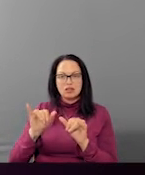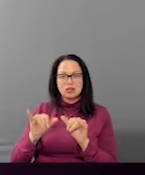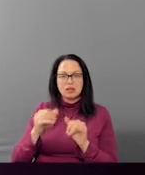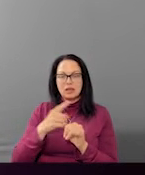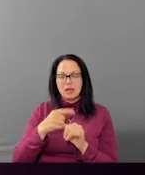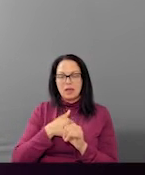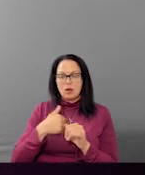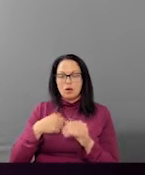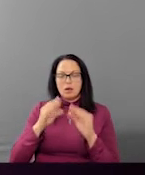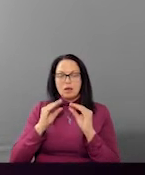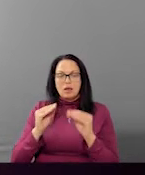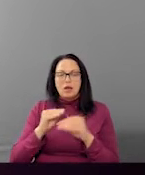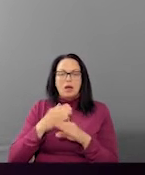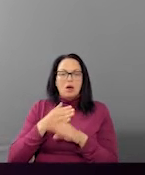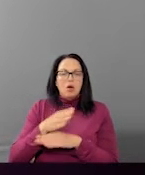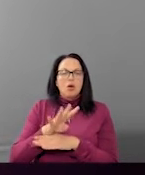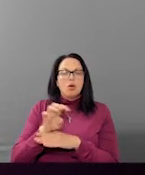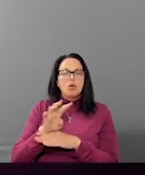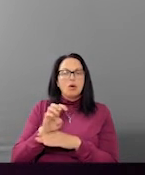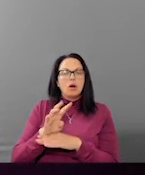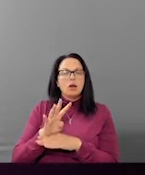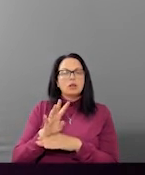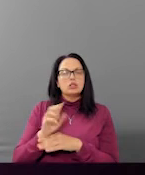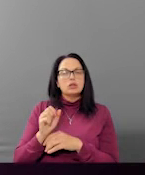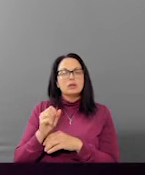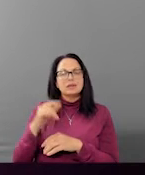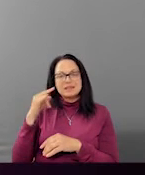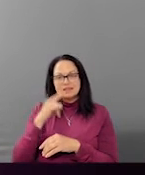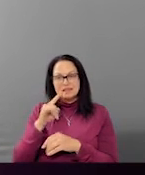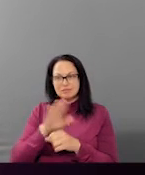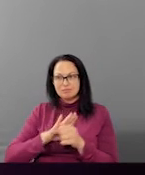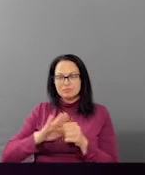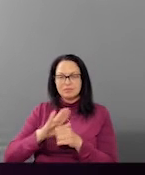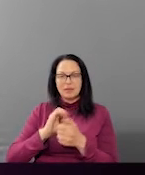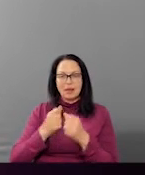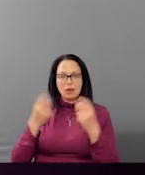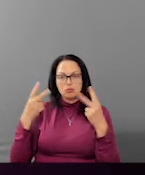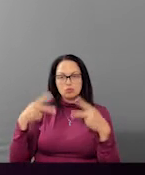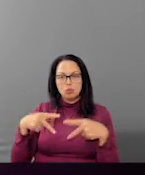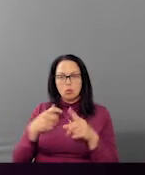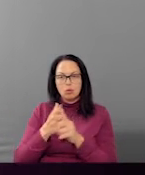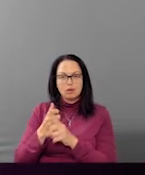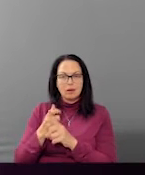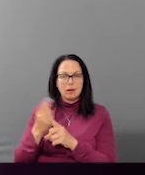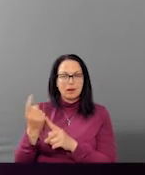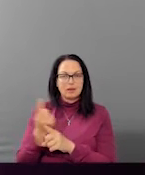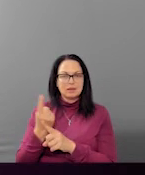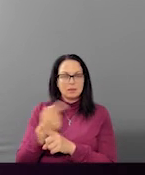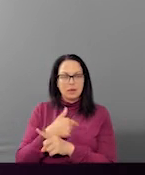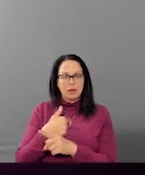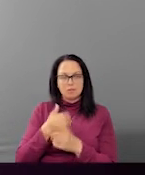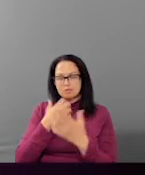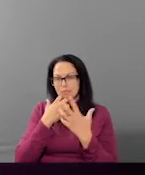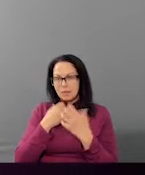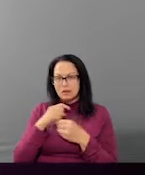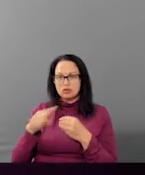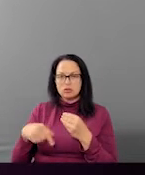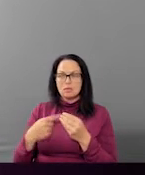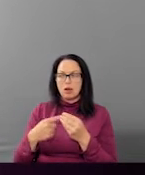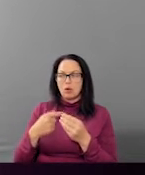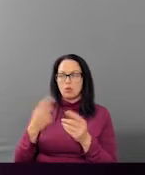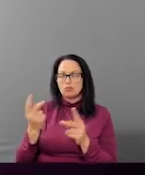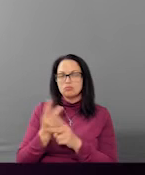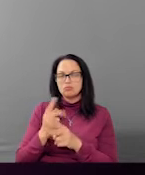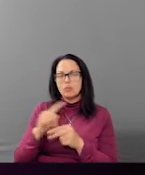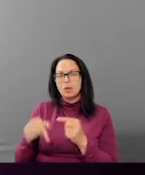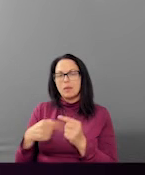taught over 400 kids in low-income areas in the Bay Area how to code, and it's something that I'm really passionate about. And then when I found out about this